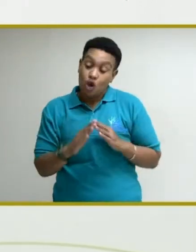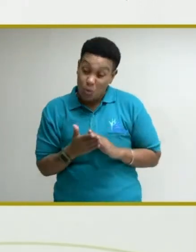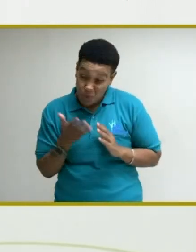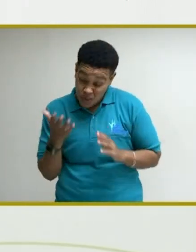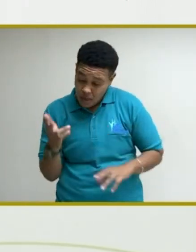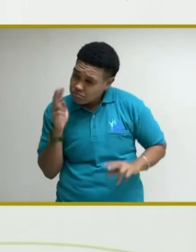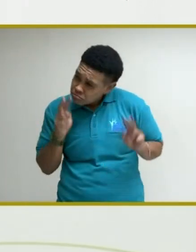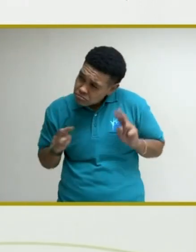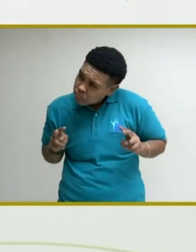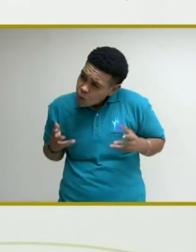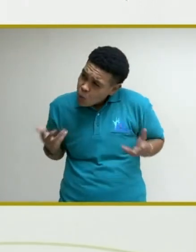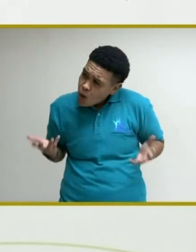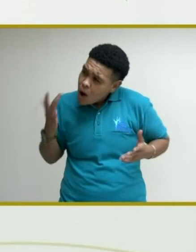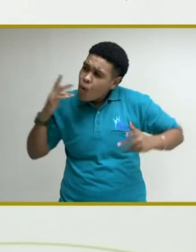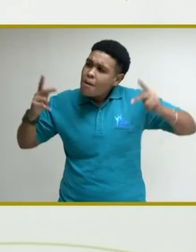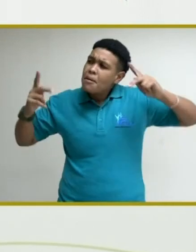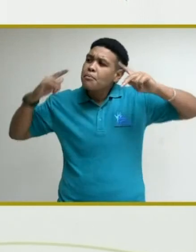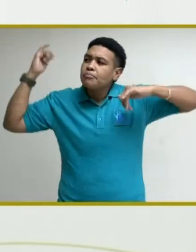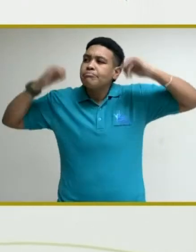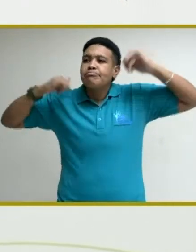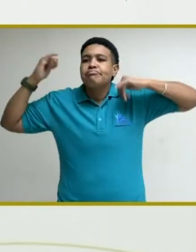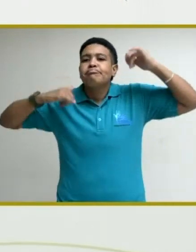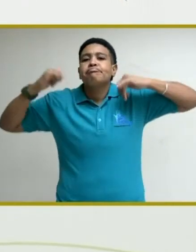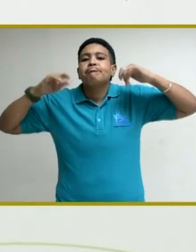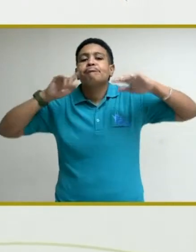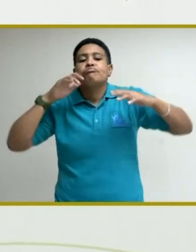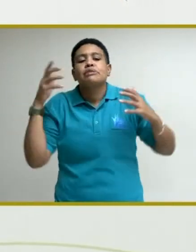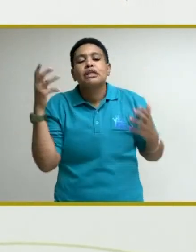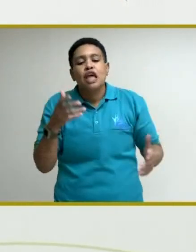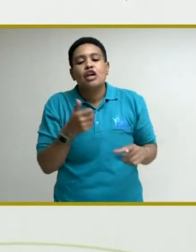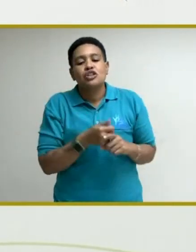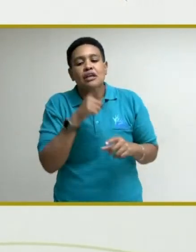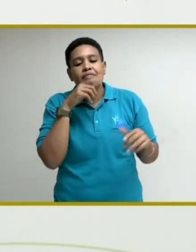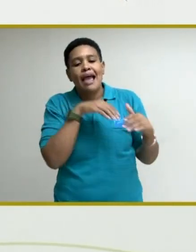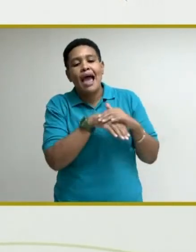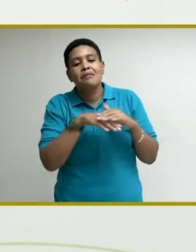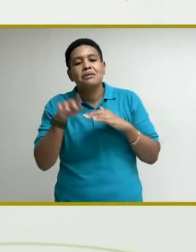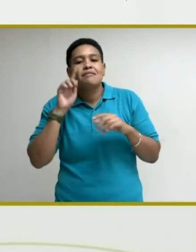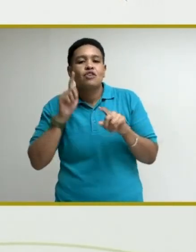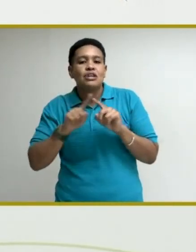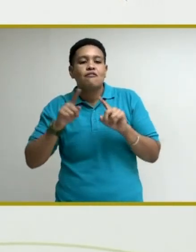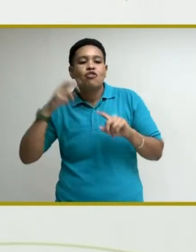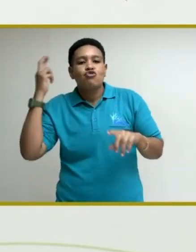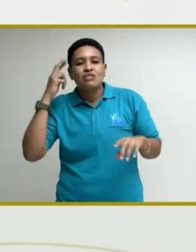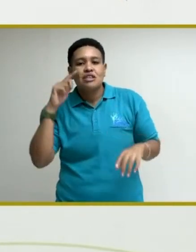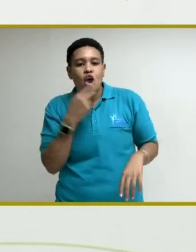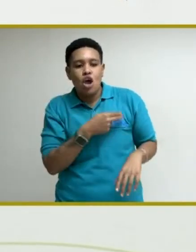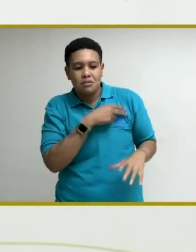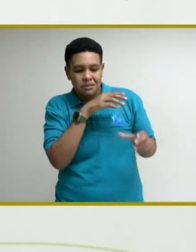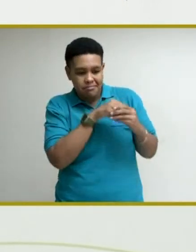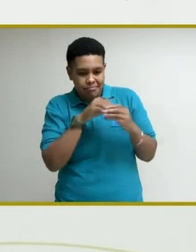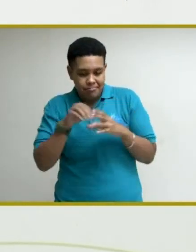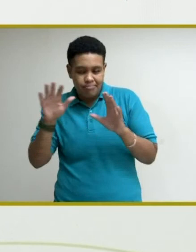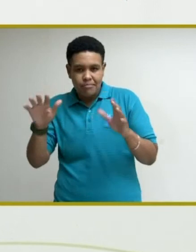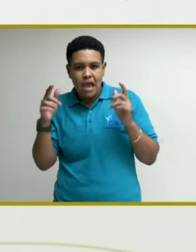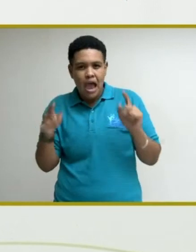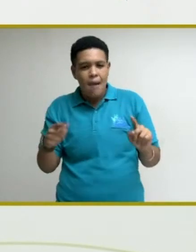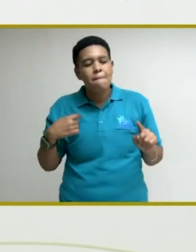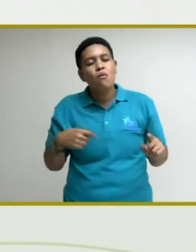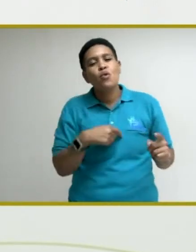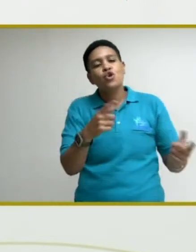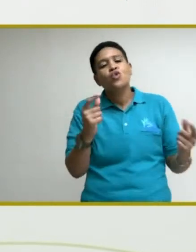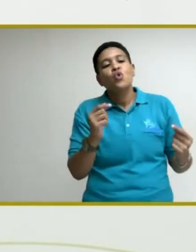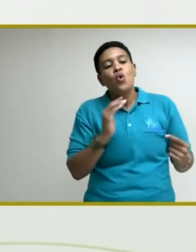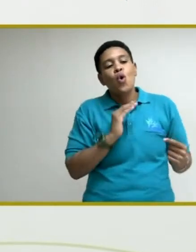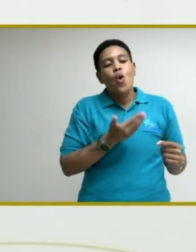because persons come from all over to be admitted for various reasons to hospitals. And we are doing